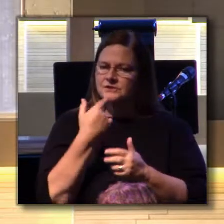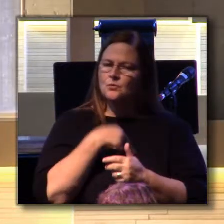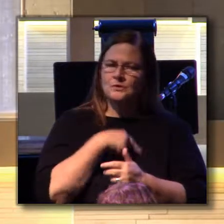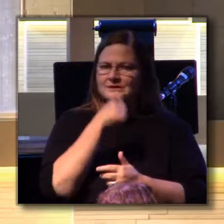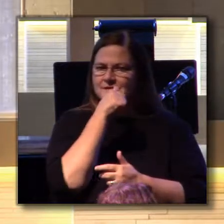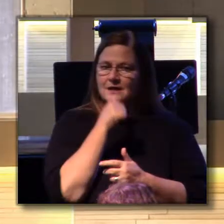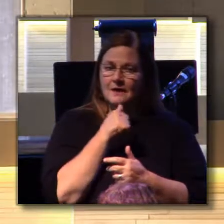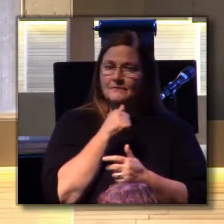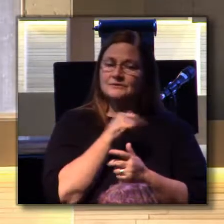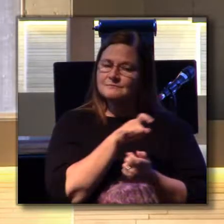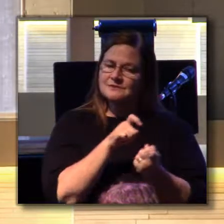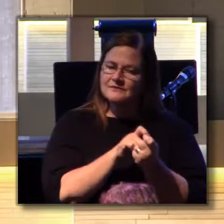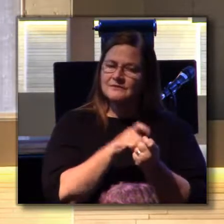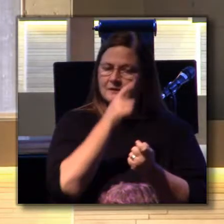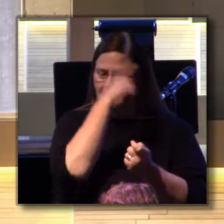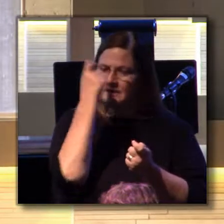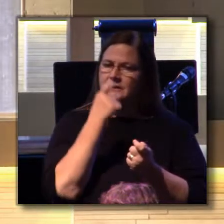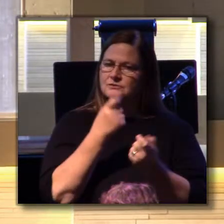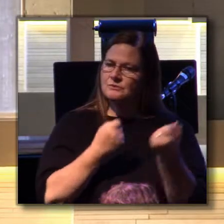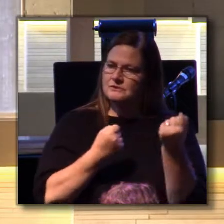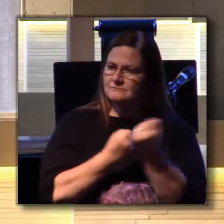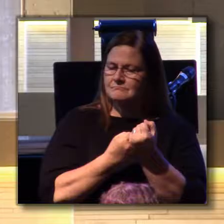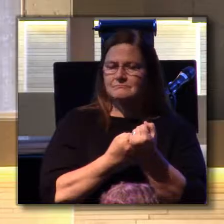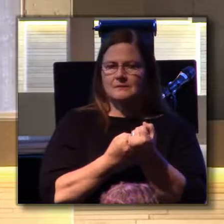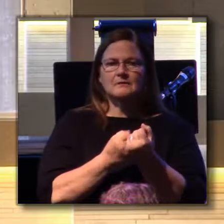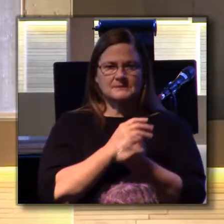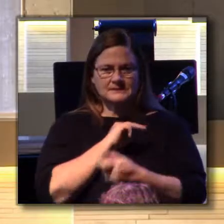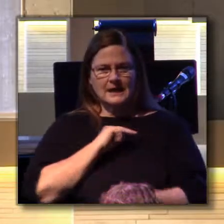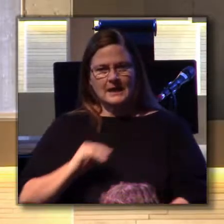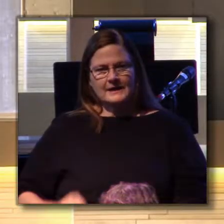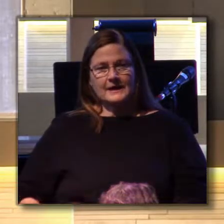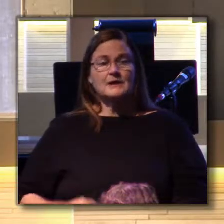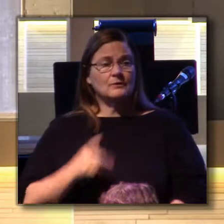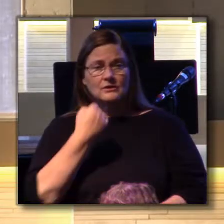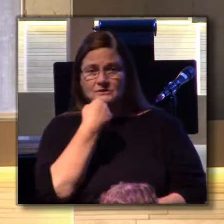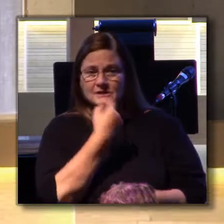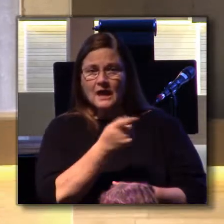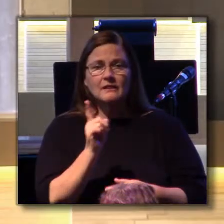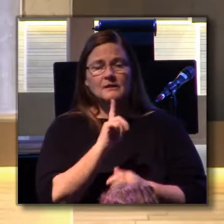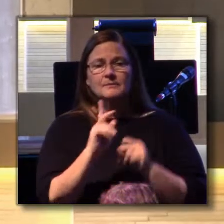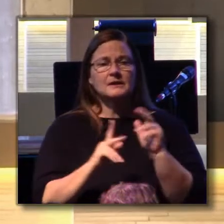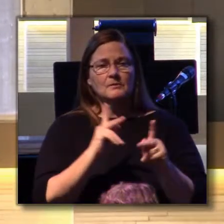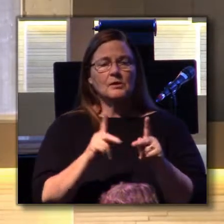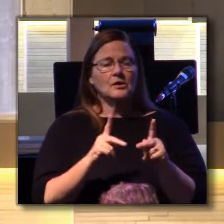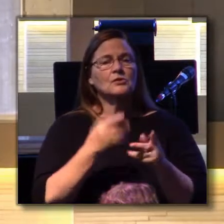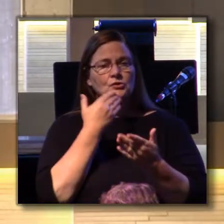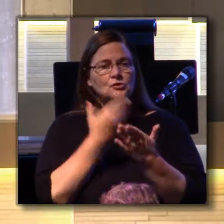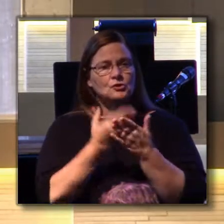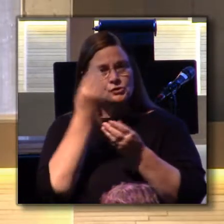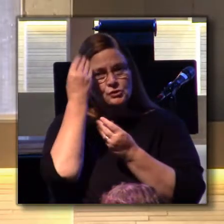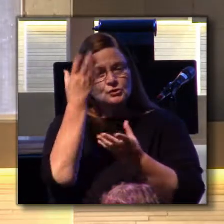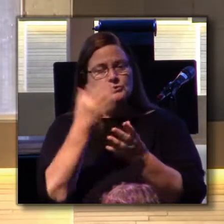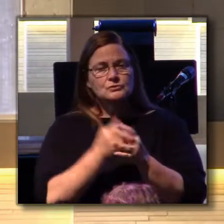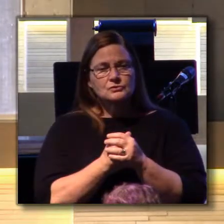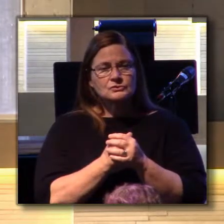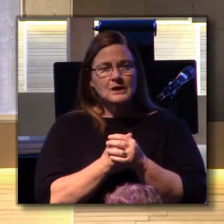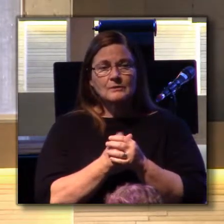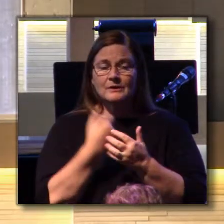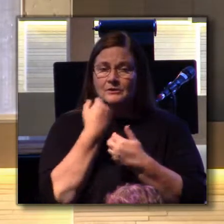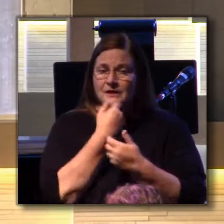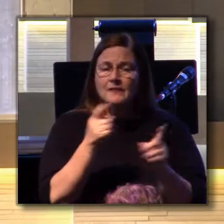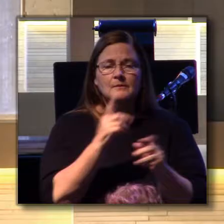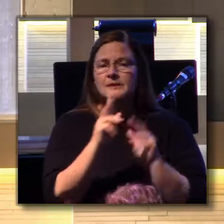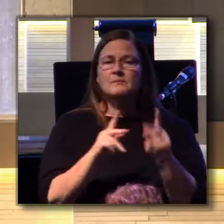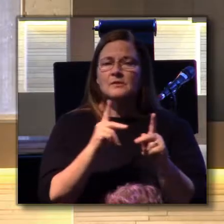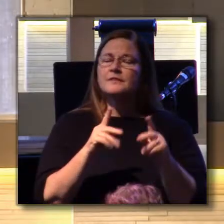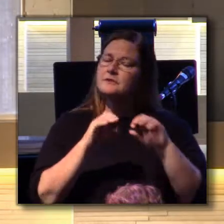for Messiah, and we are telling other people the good news, and we are telling people that there is no other way to eternal